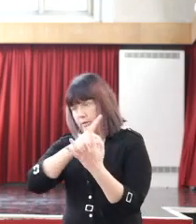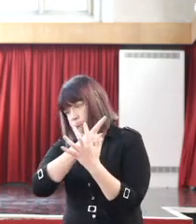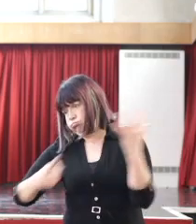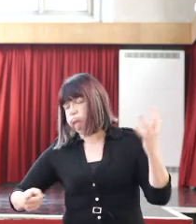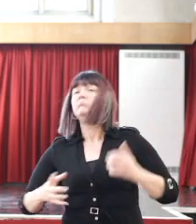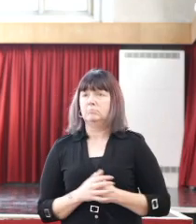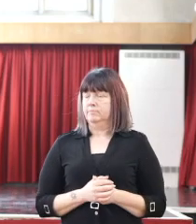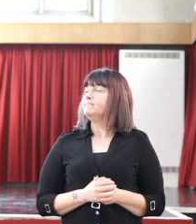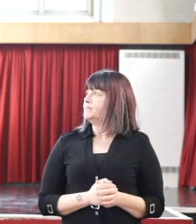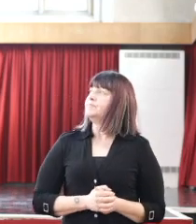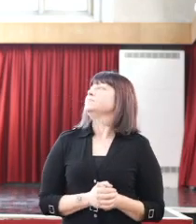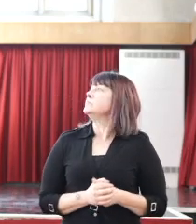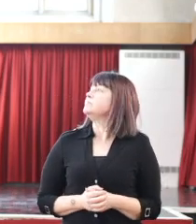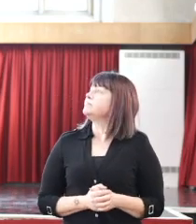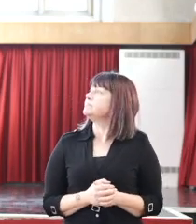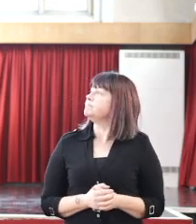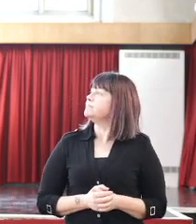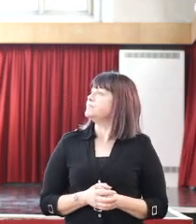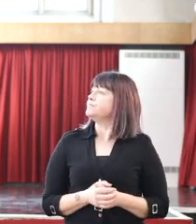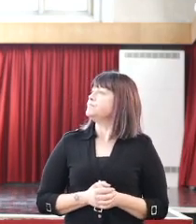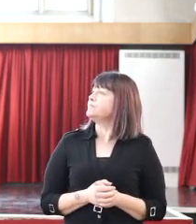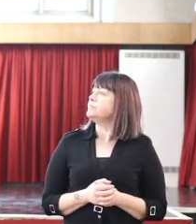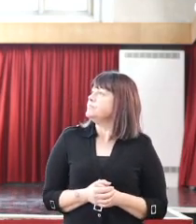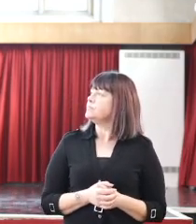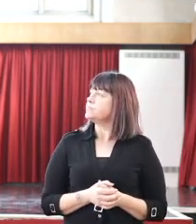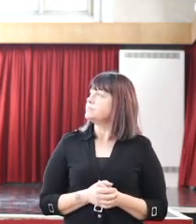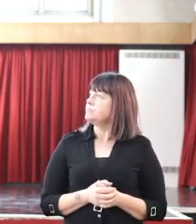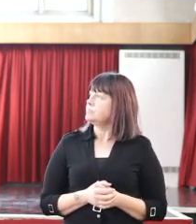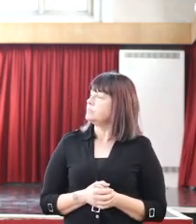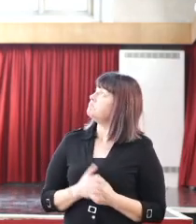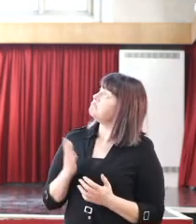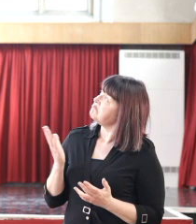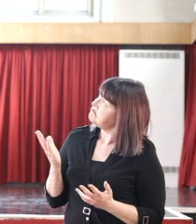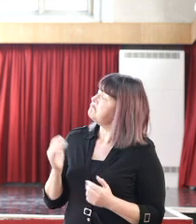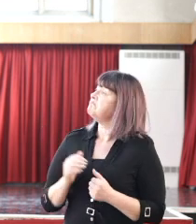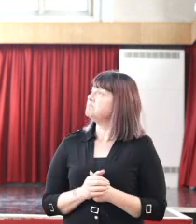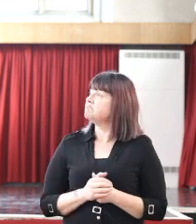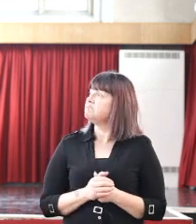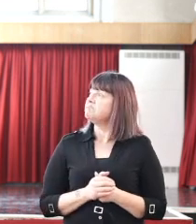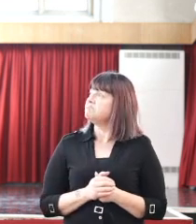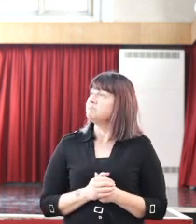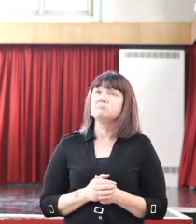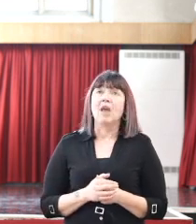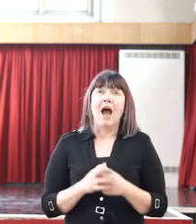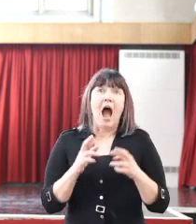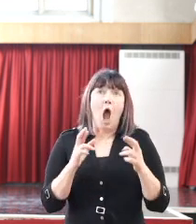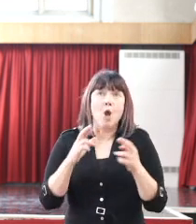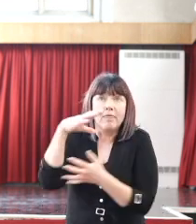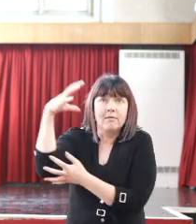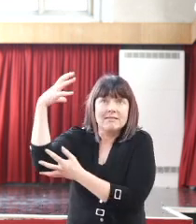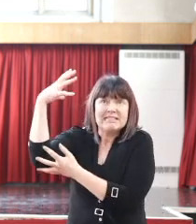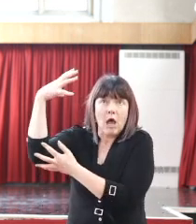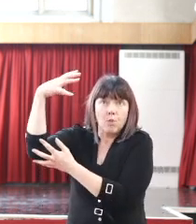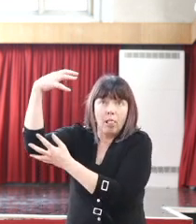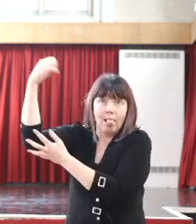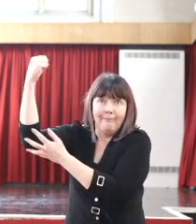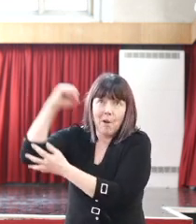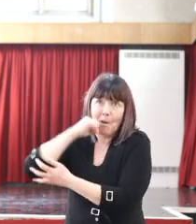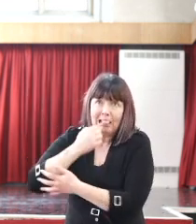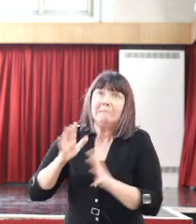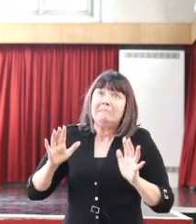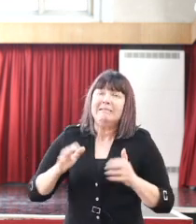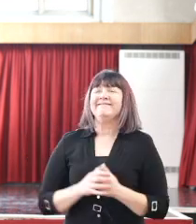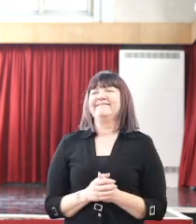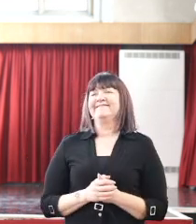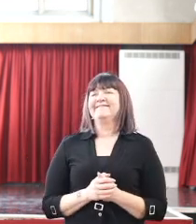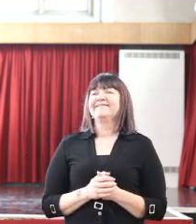is quite a substantive different thing. So at some point, I'm sure the sun will go in. We do different things